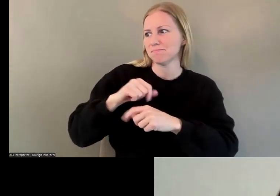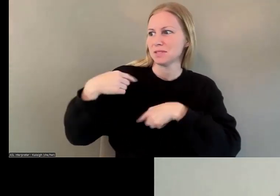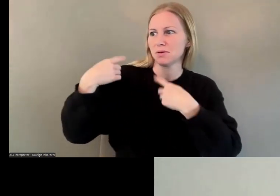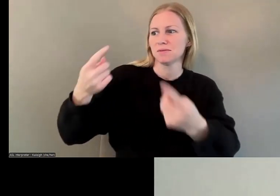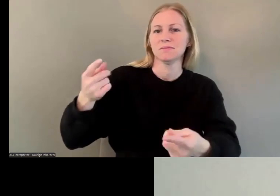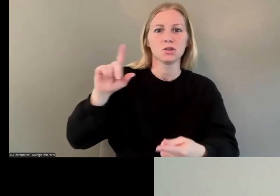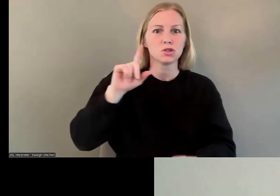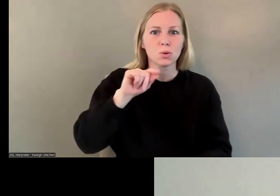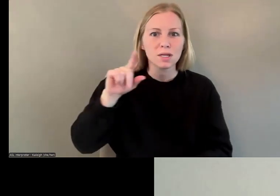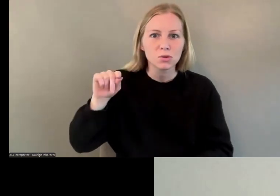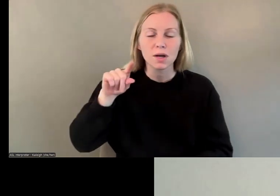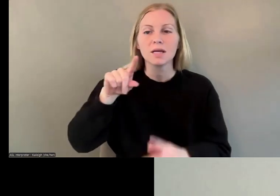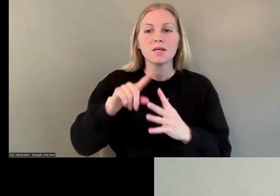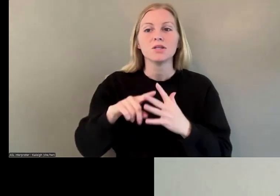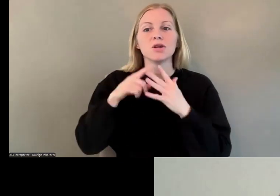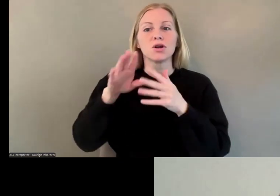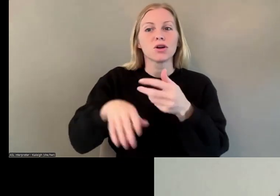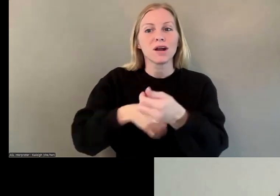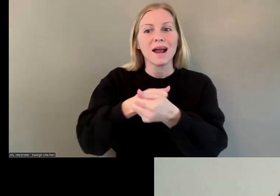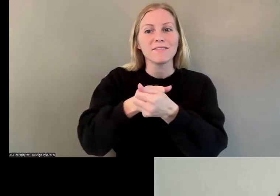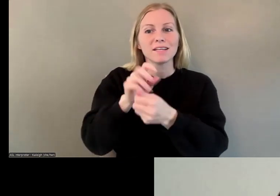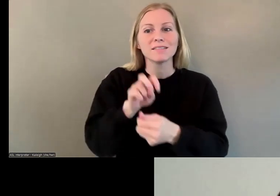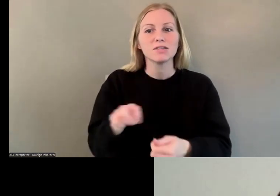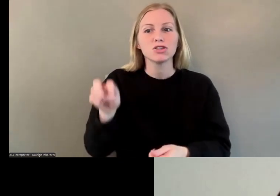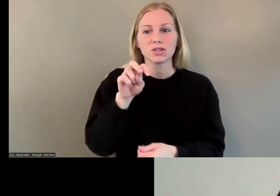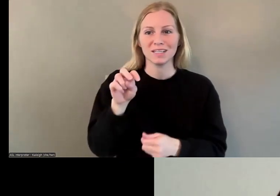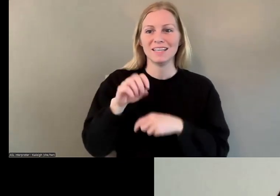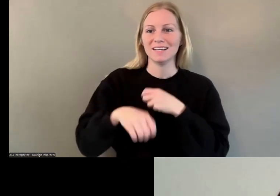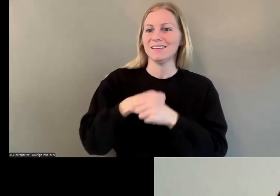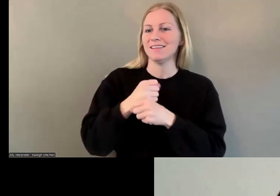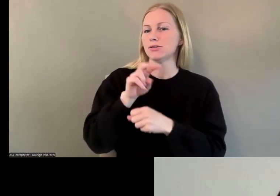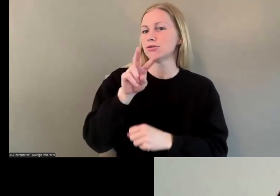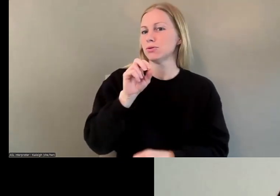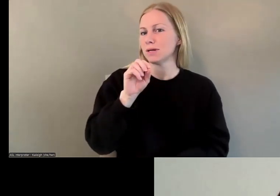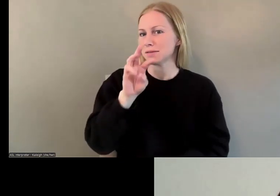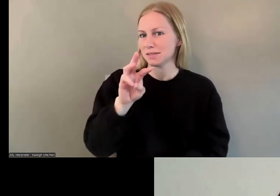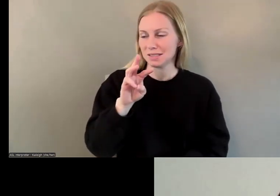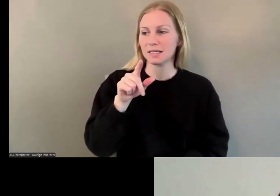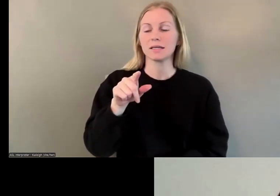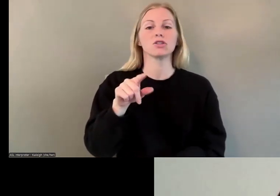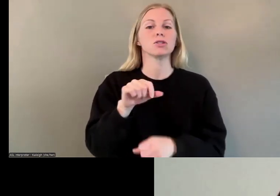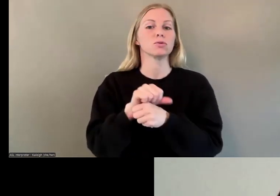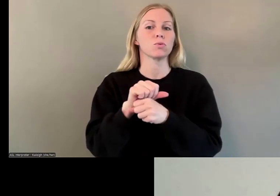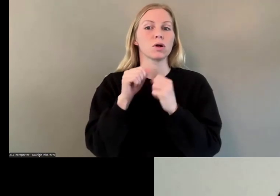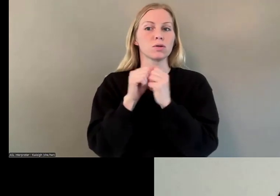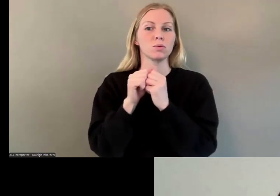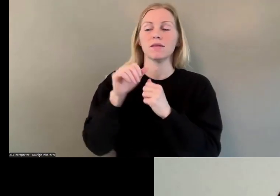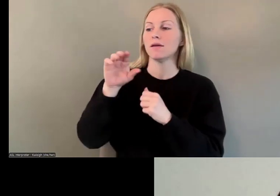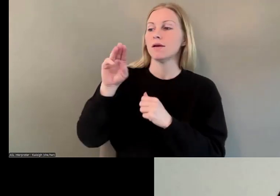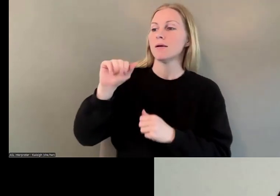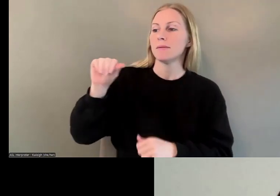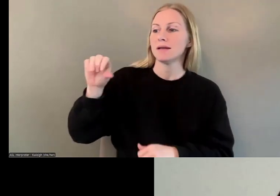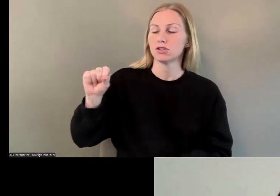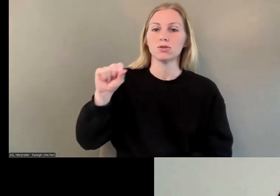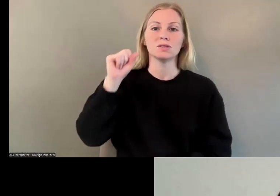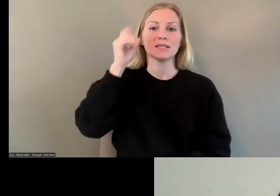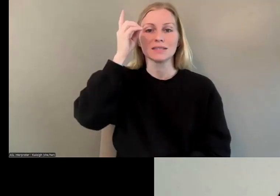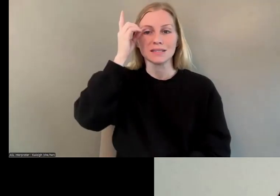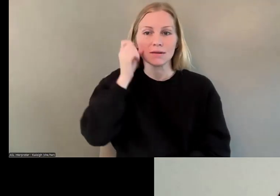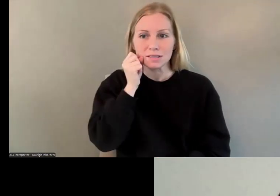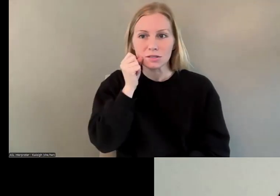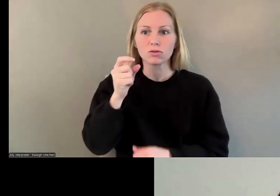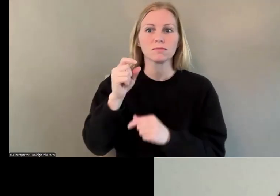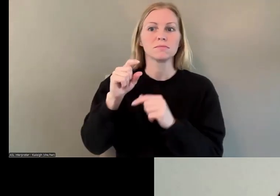her advocacy journey in 2006, and this has included working with the Massachusetts Down Syndrome Congress, being involved